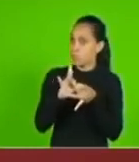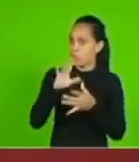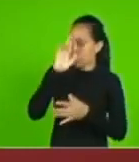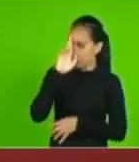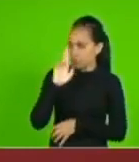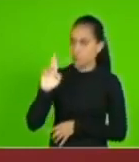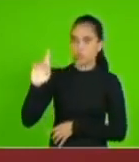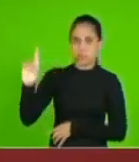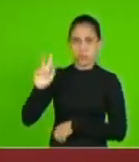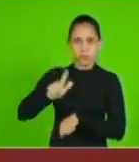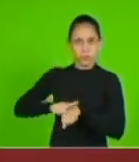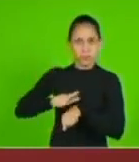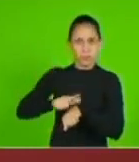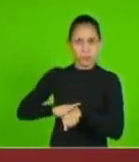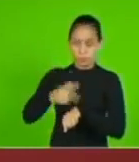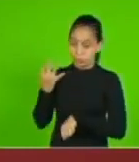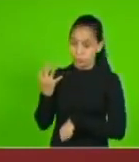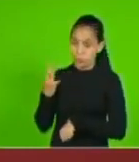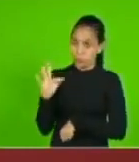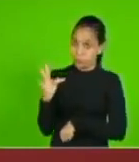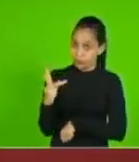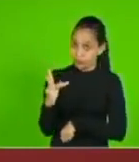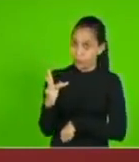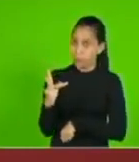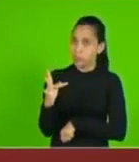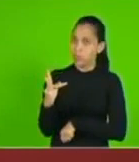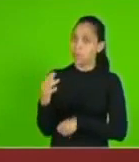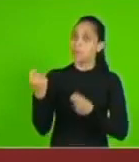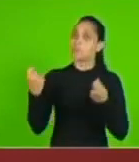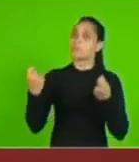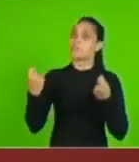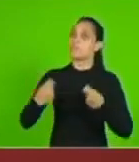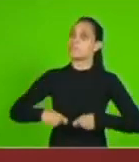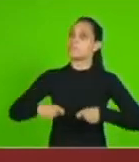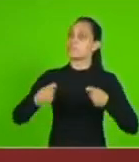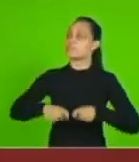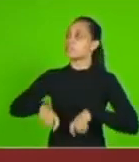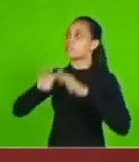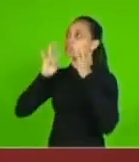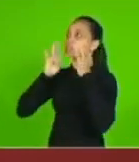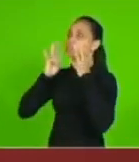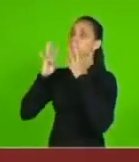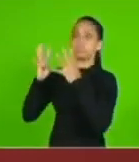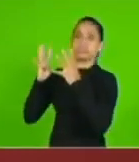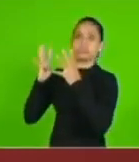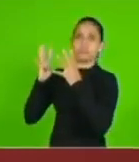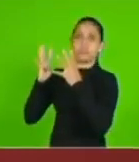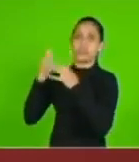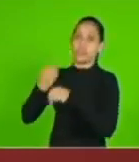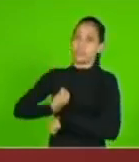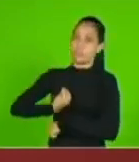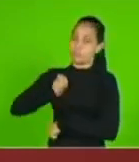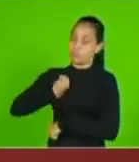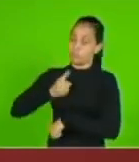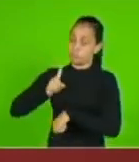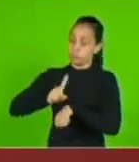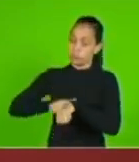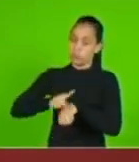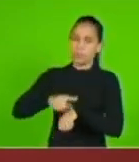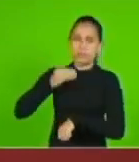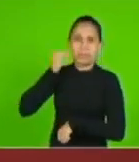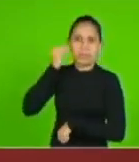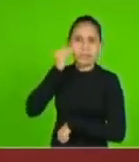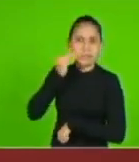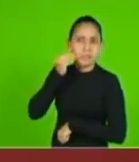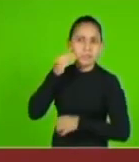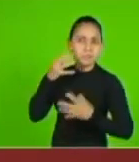Spirit, the ones who are participating in this moment, on this time called soon, they need to be aware and